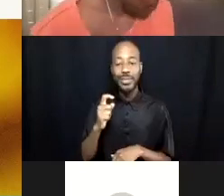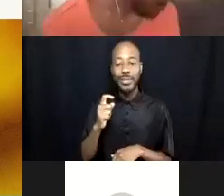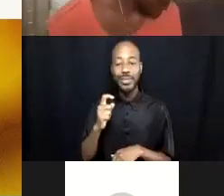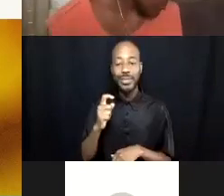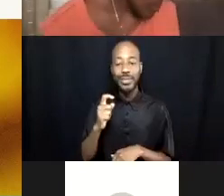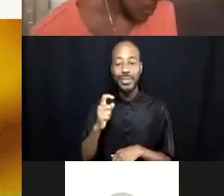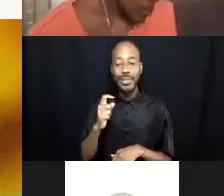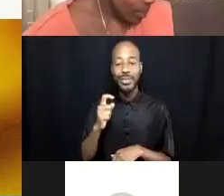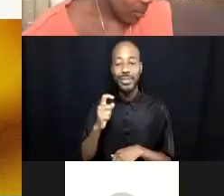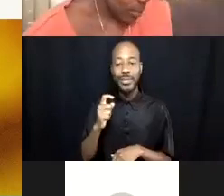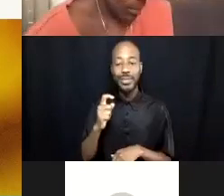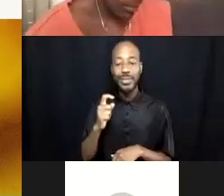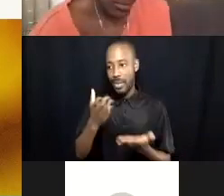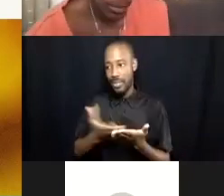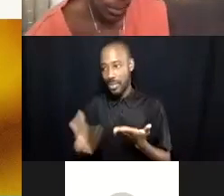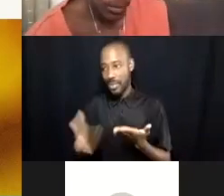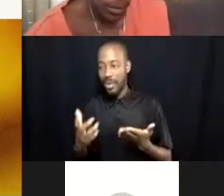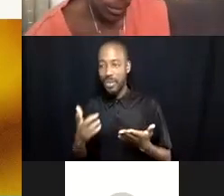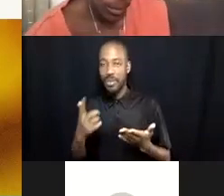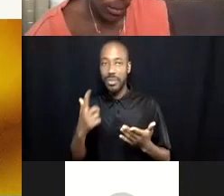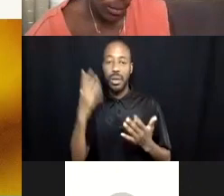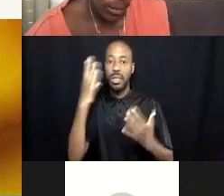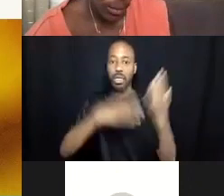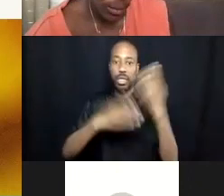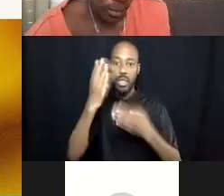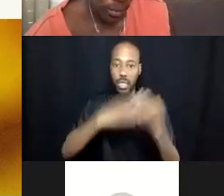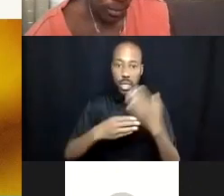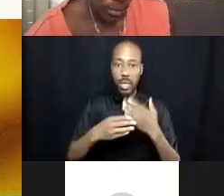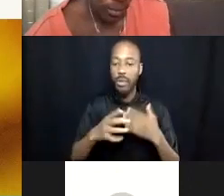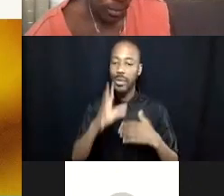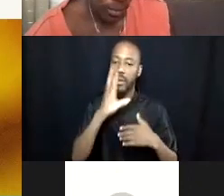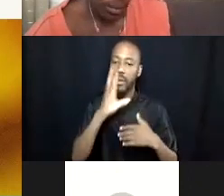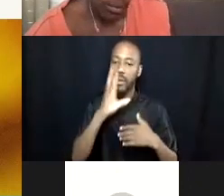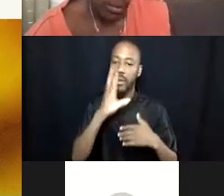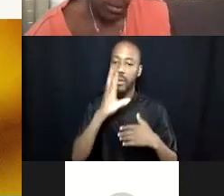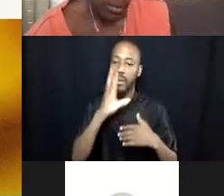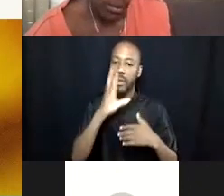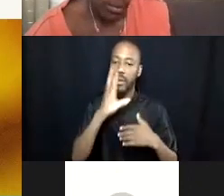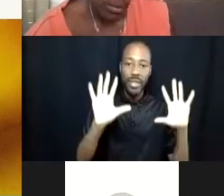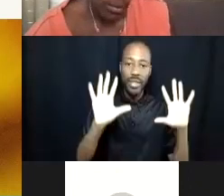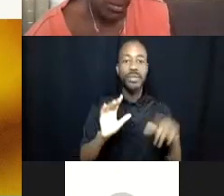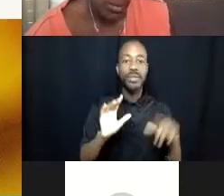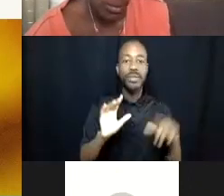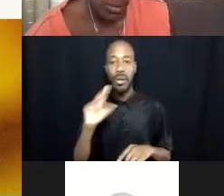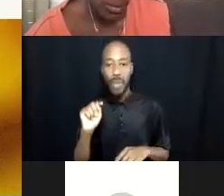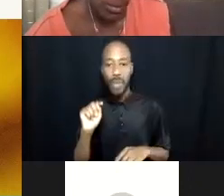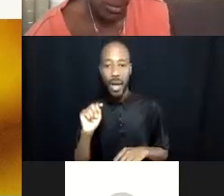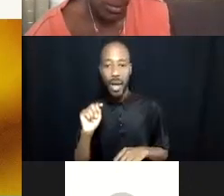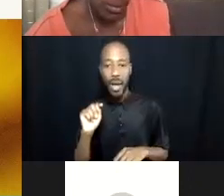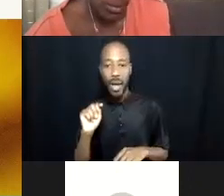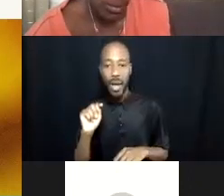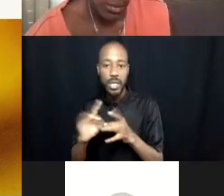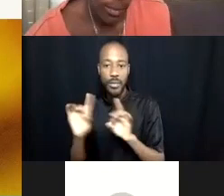about, sort of things that get invisibilized when we talk about violence, when we talk about, you know, relationship violence